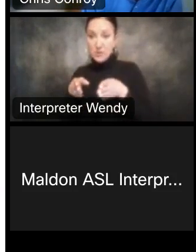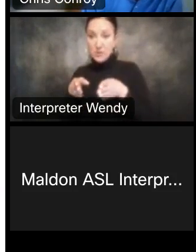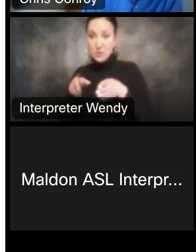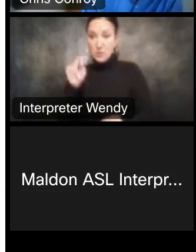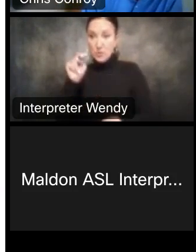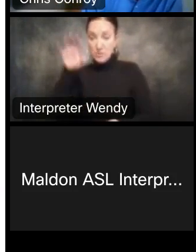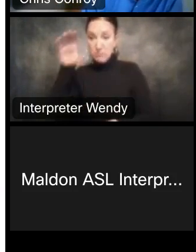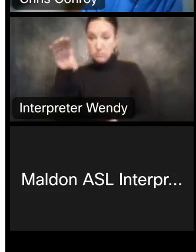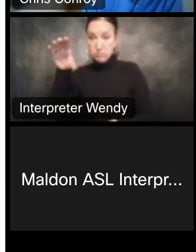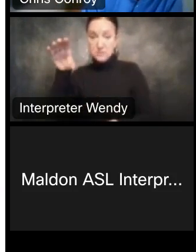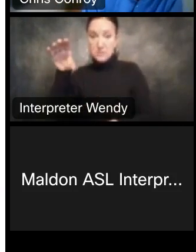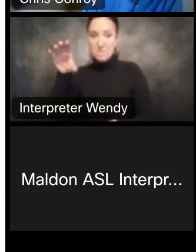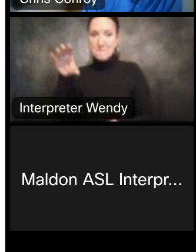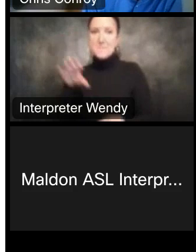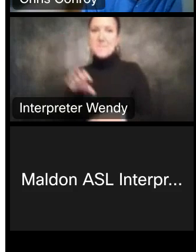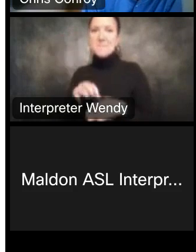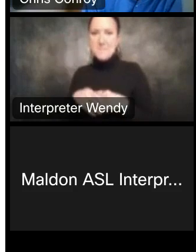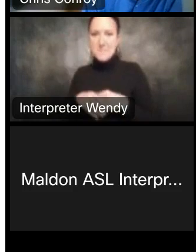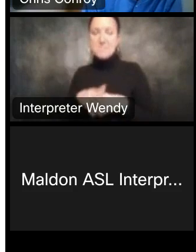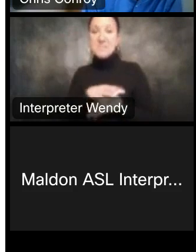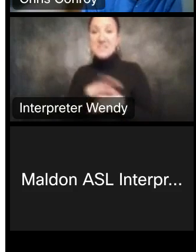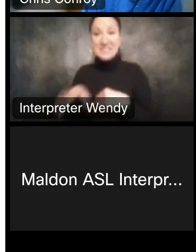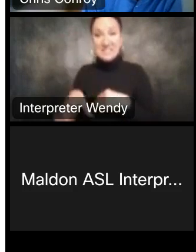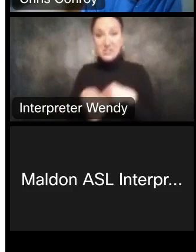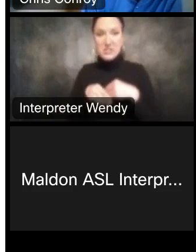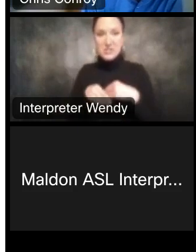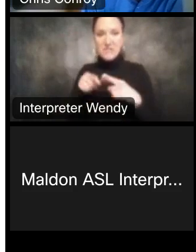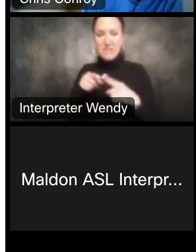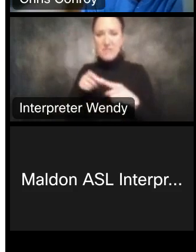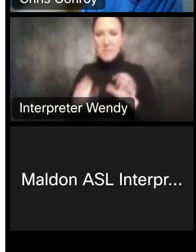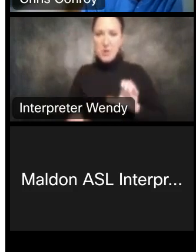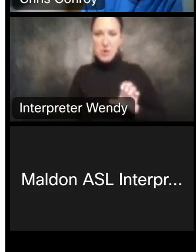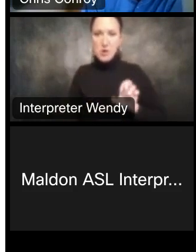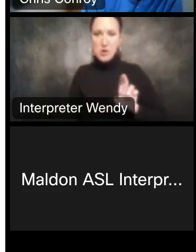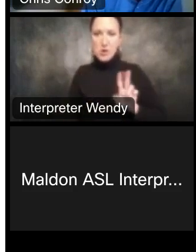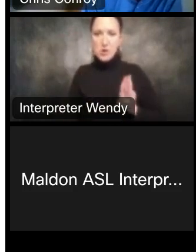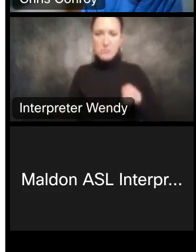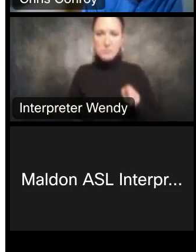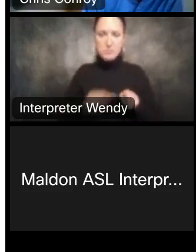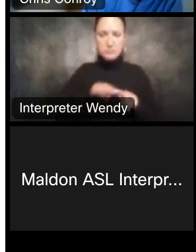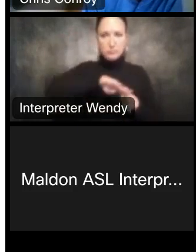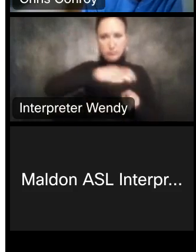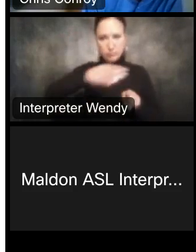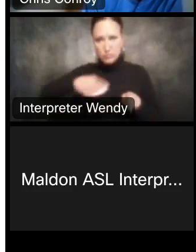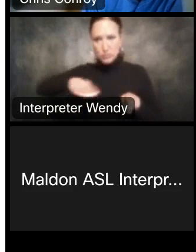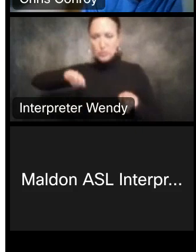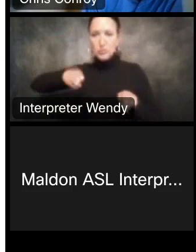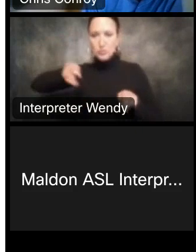we are the additional width necessary from the curb out to the edge of the